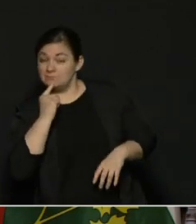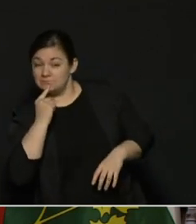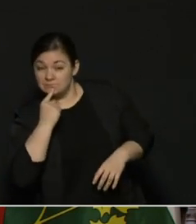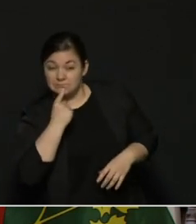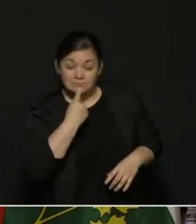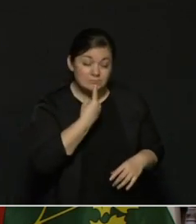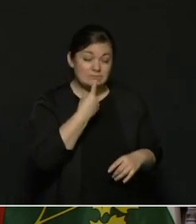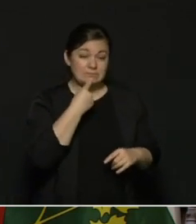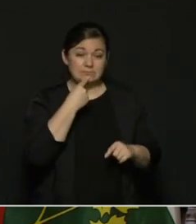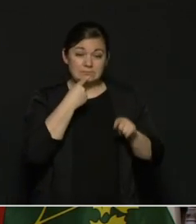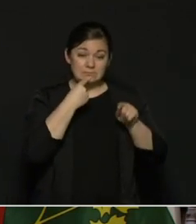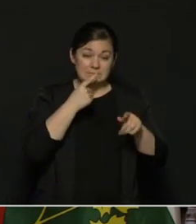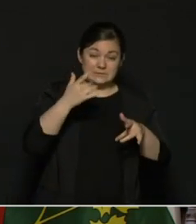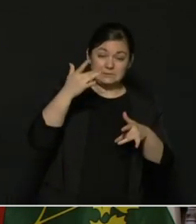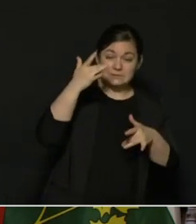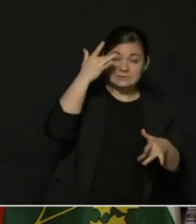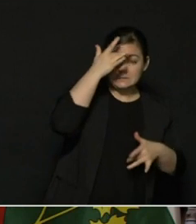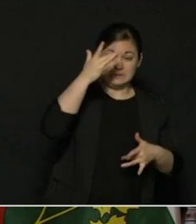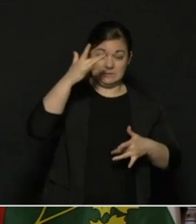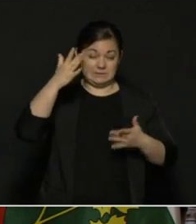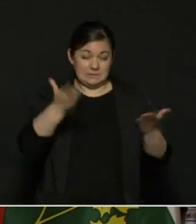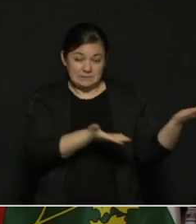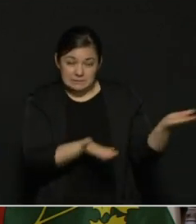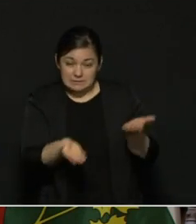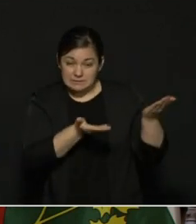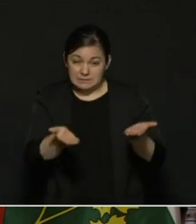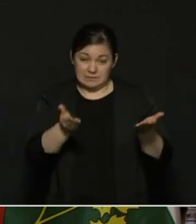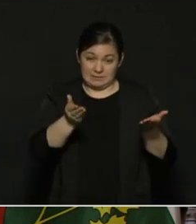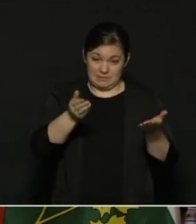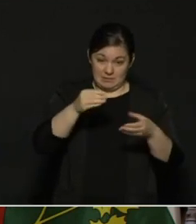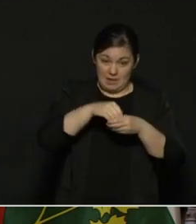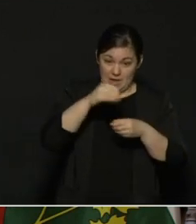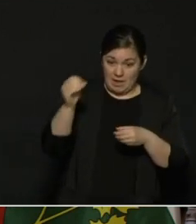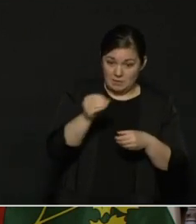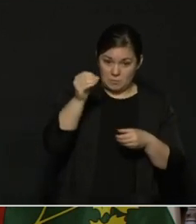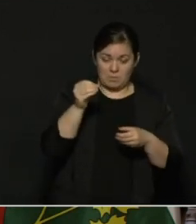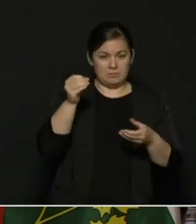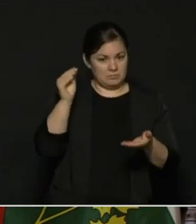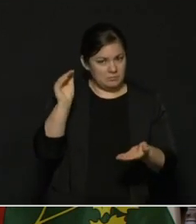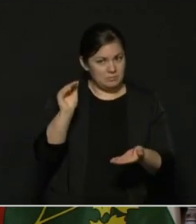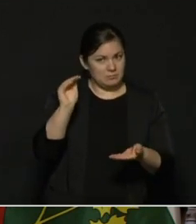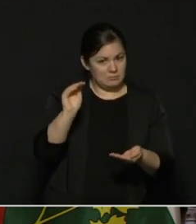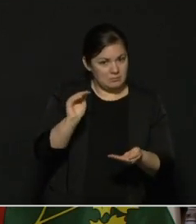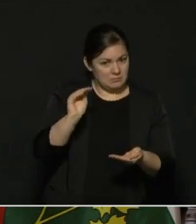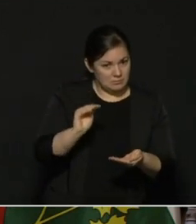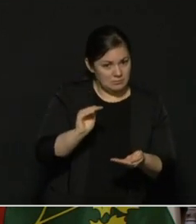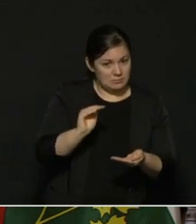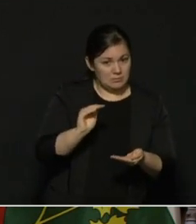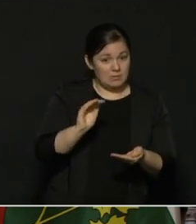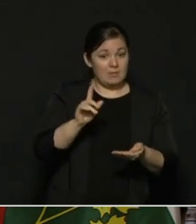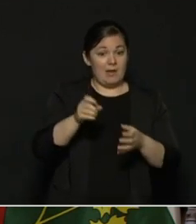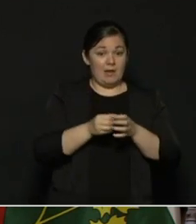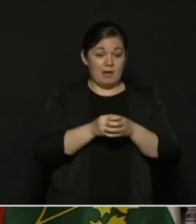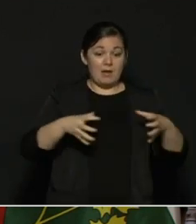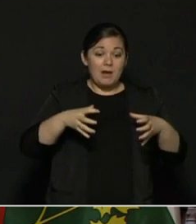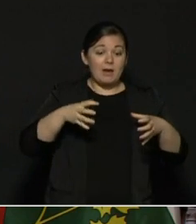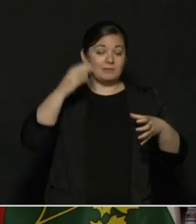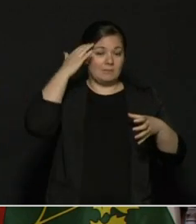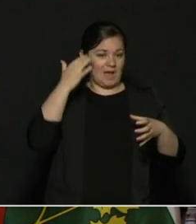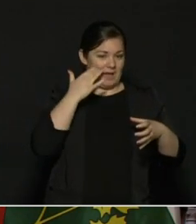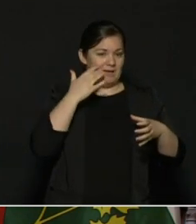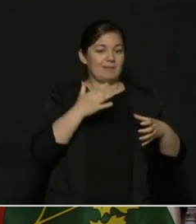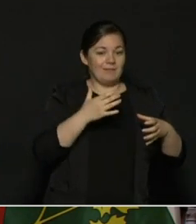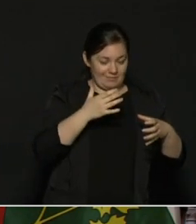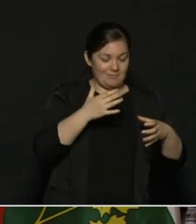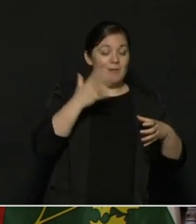departments. As I said, the increase in hospitalizations, I feel some of that's due to some of the transfers of some of the long-term care residents over there